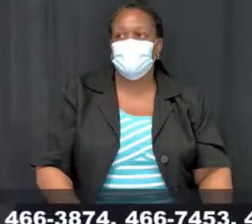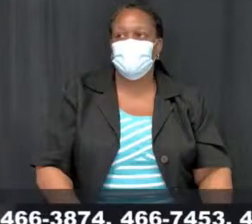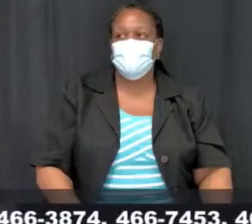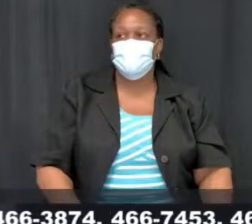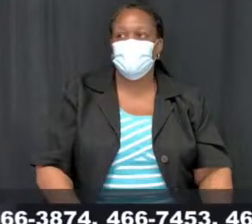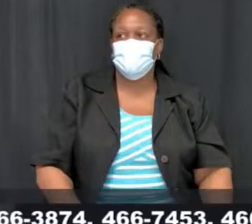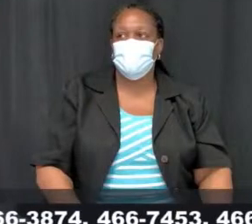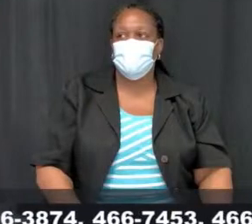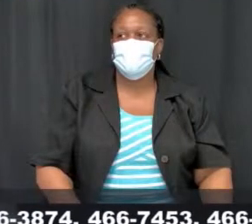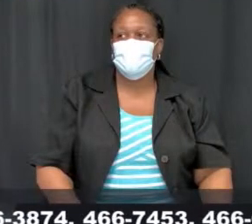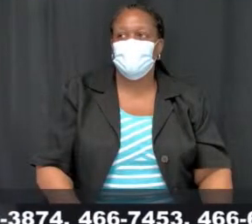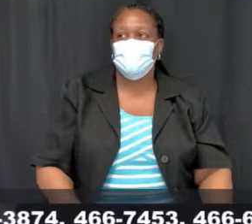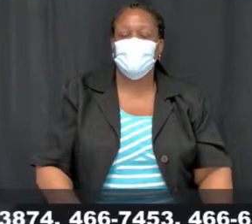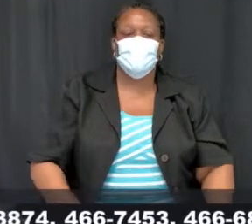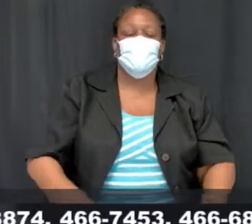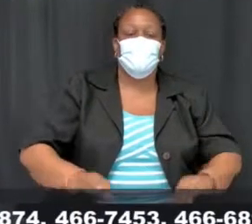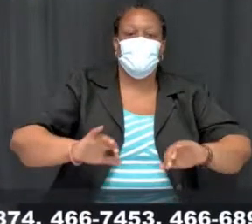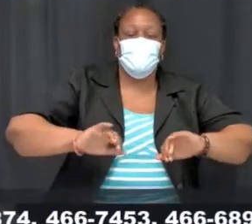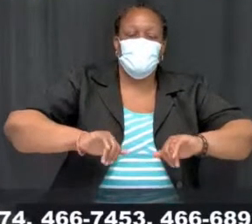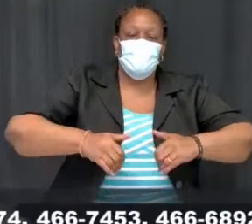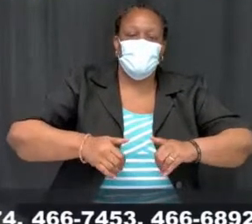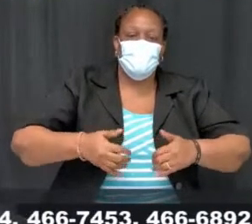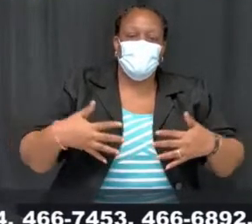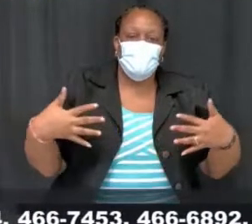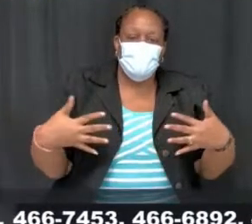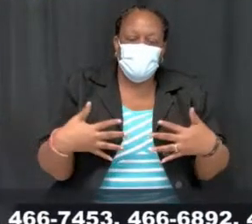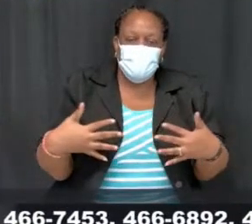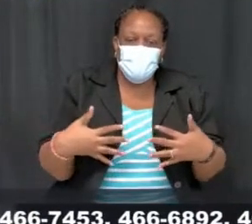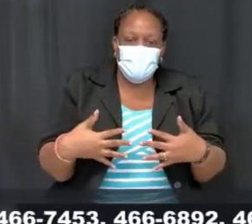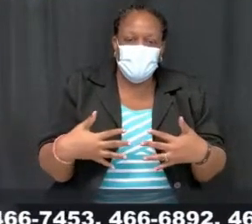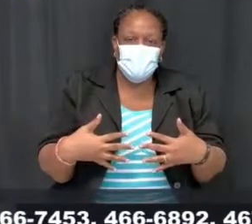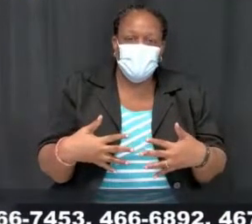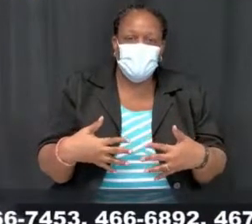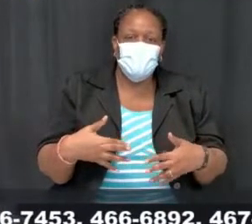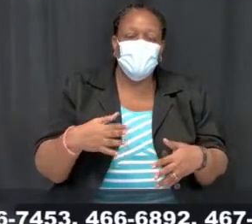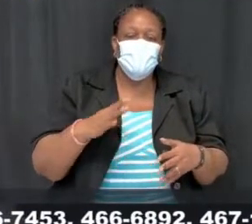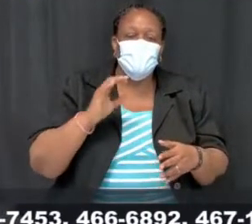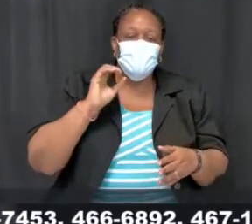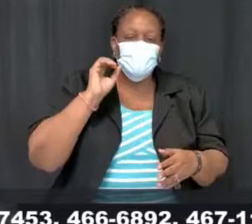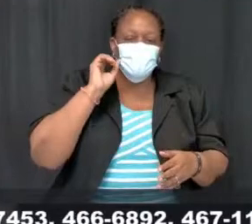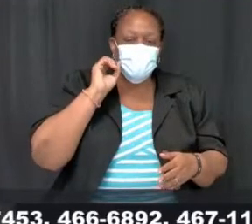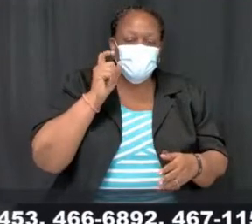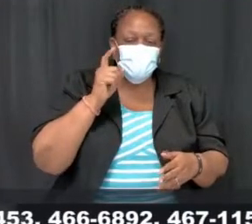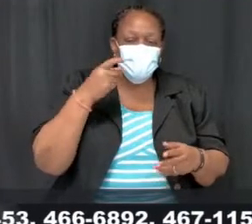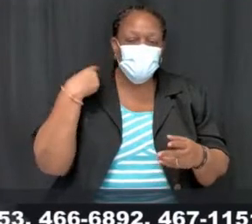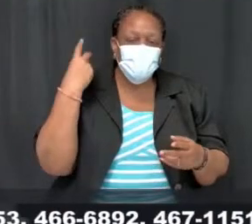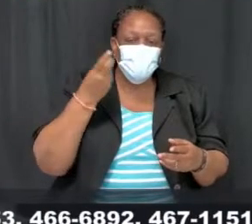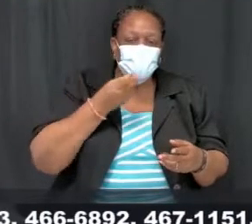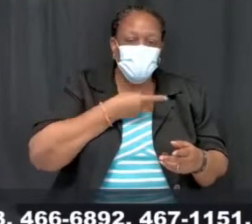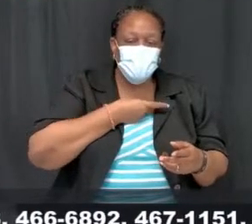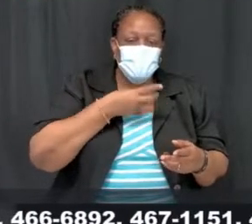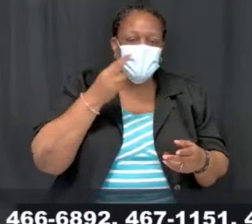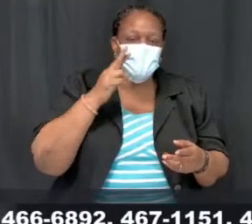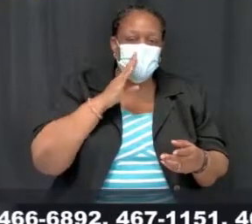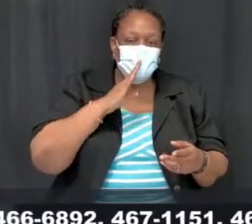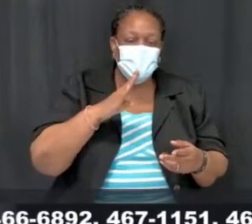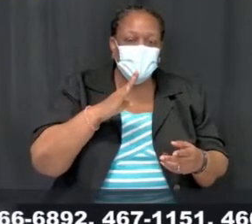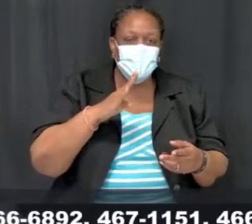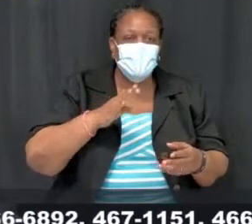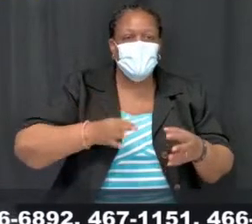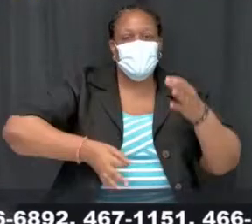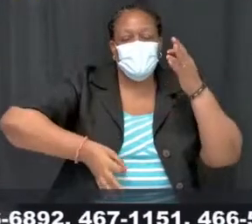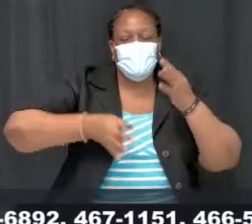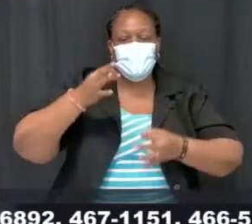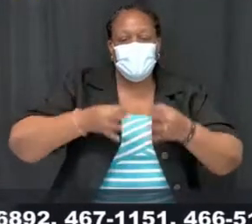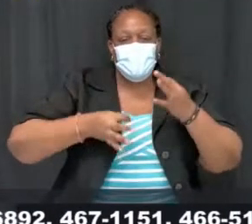here, and what measures we have in place to keep it out? That is one. I think you partly